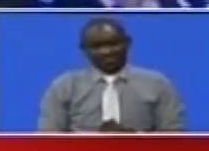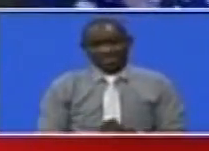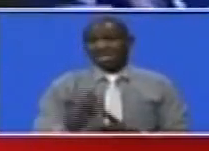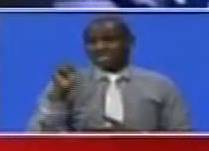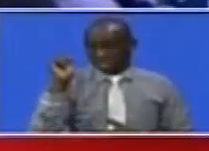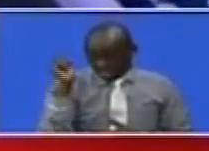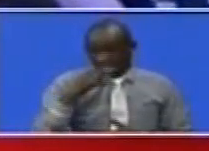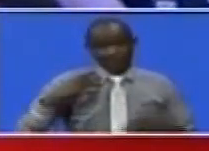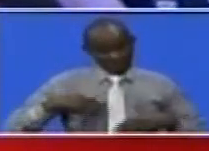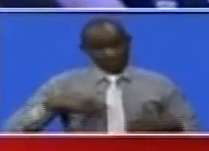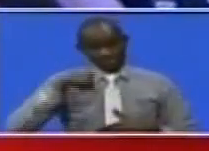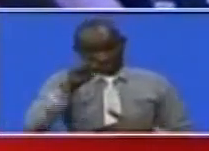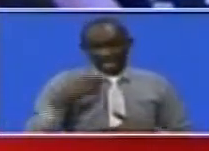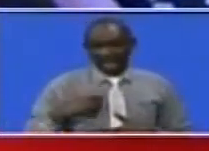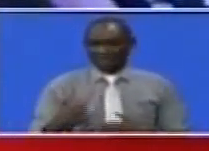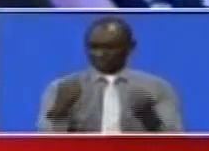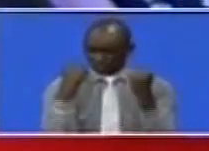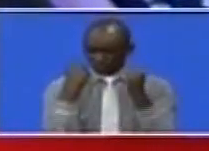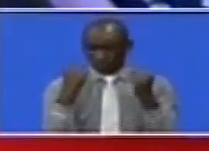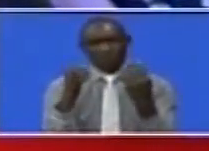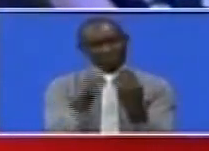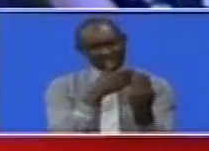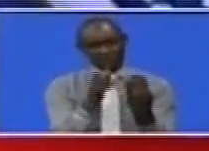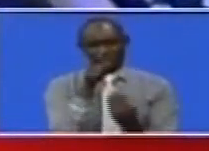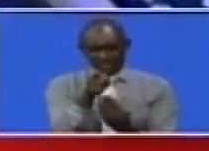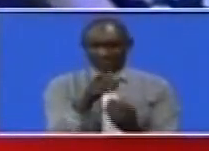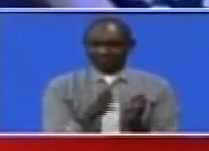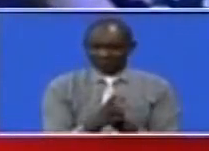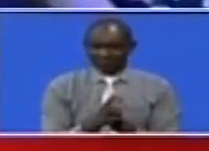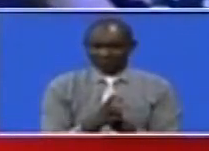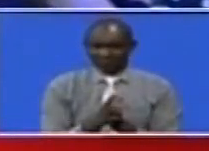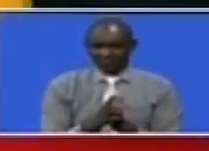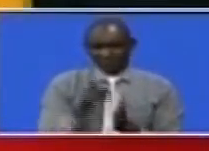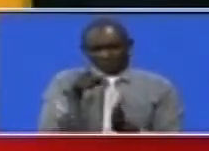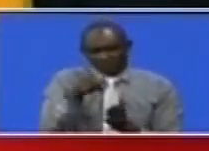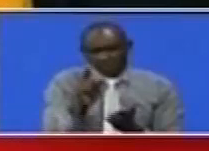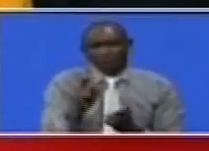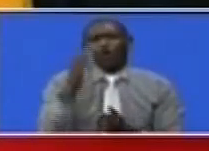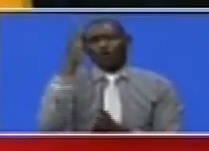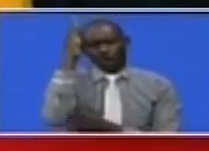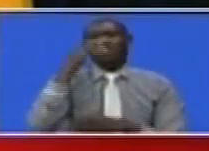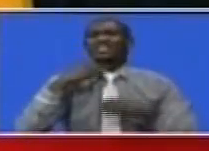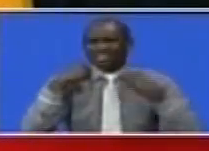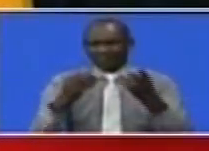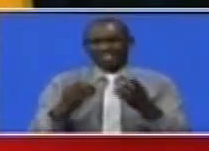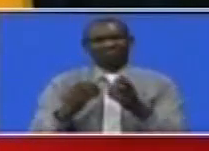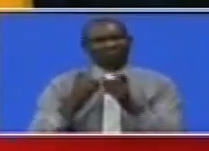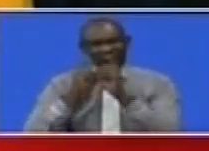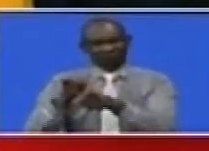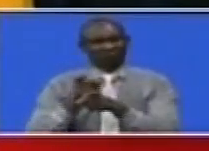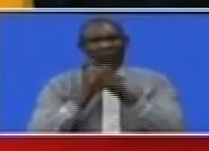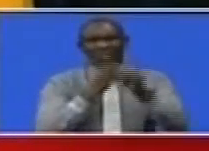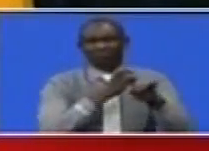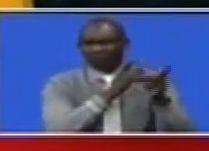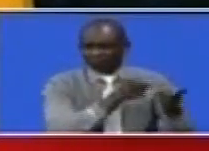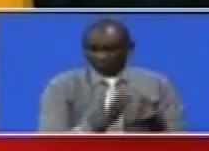Kenyan people have a strong appreciation of these God-given treasures and